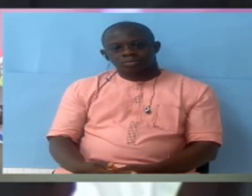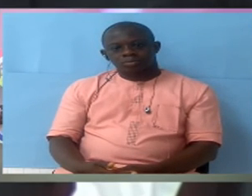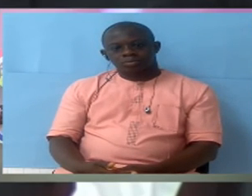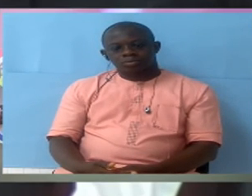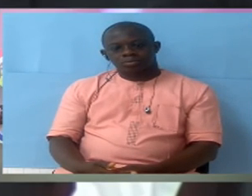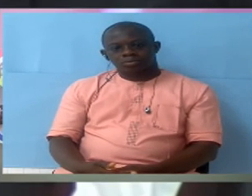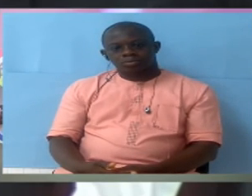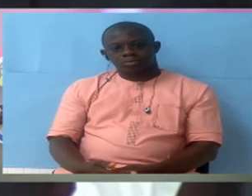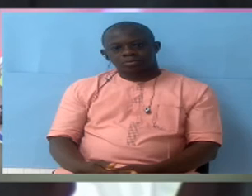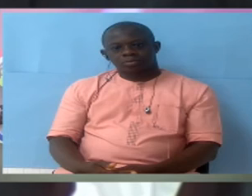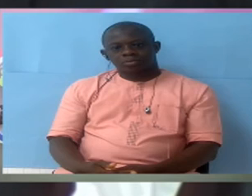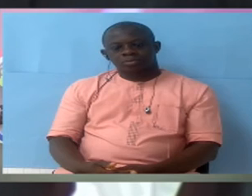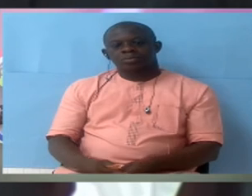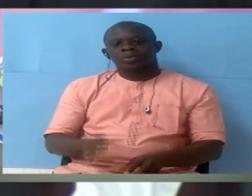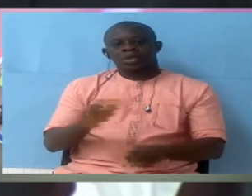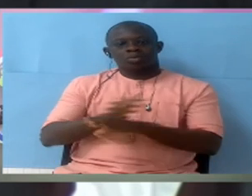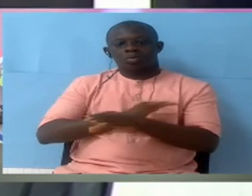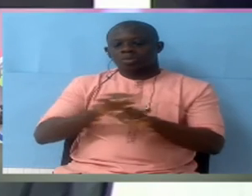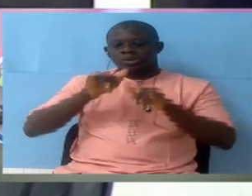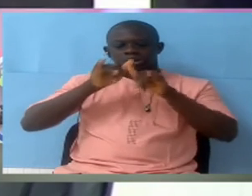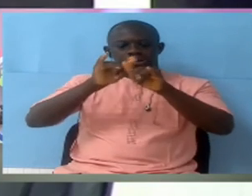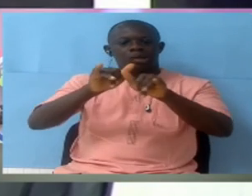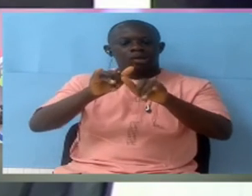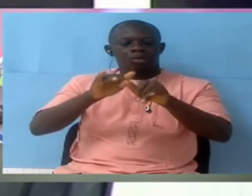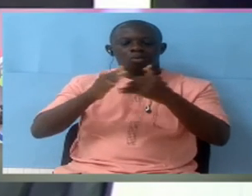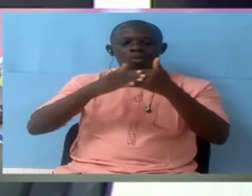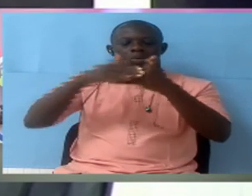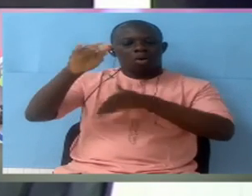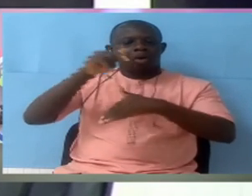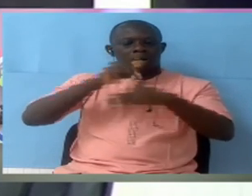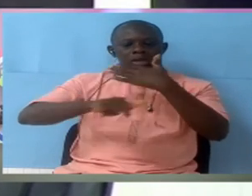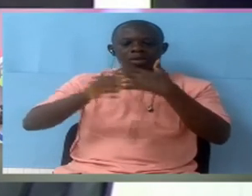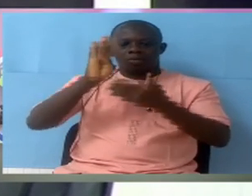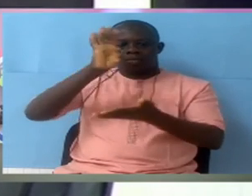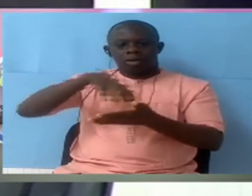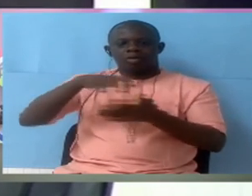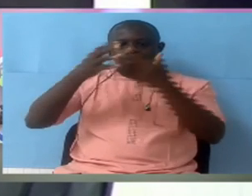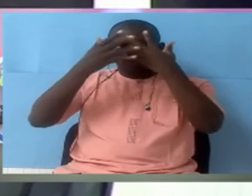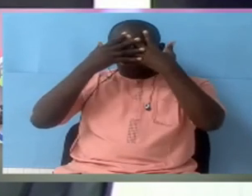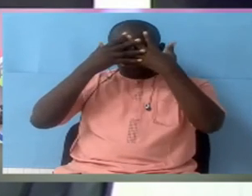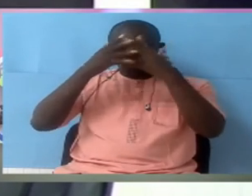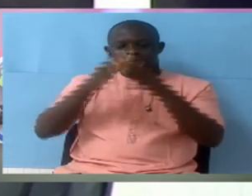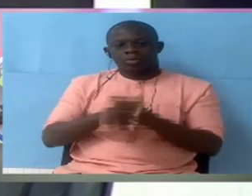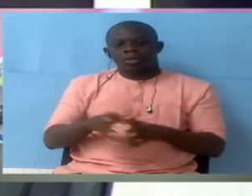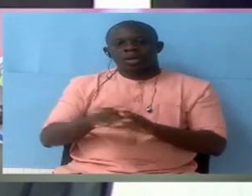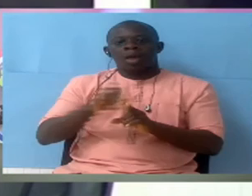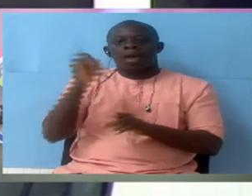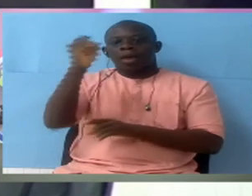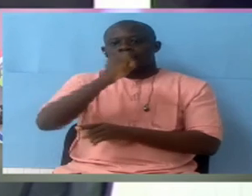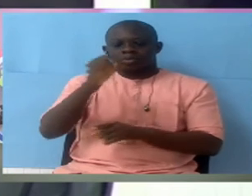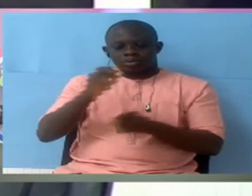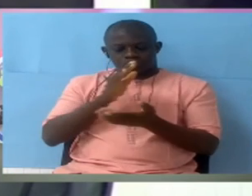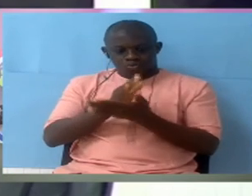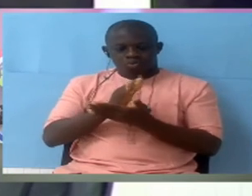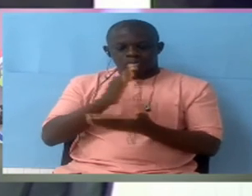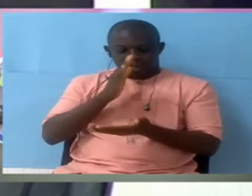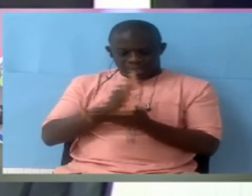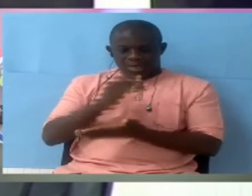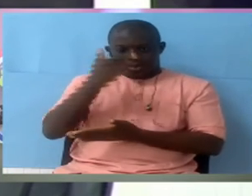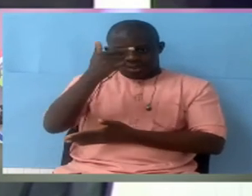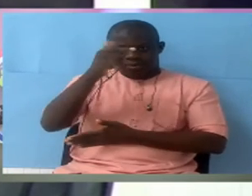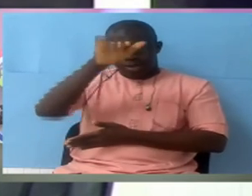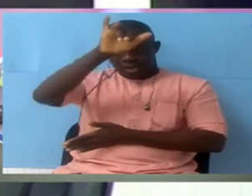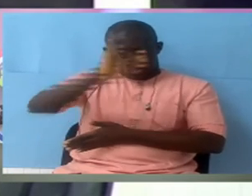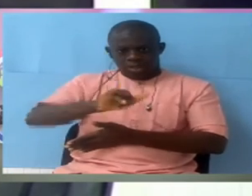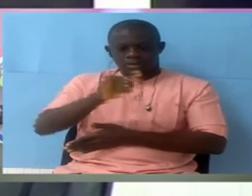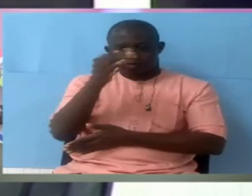Then I overstayed in prison. Melni bon lima dess ci kasso bi uppana lama fa warona tedda. Because I was just supposed to spend 7 years,